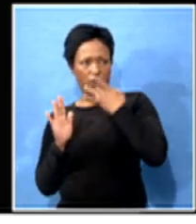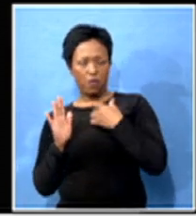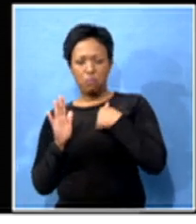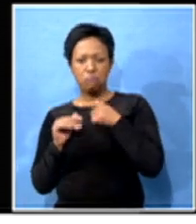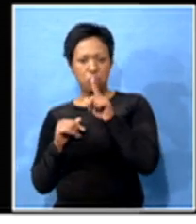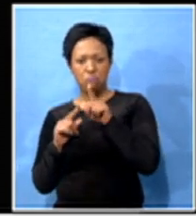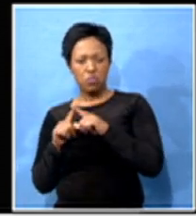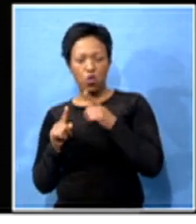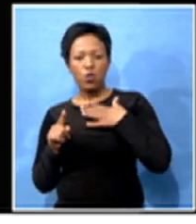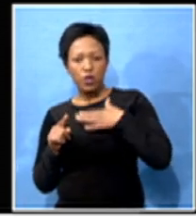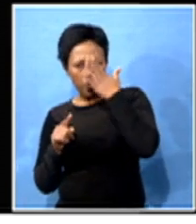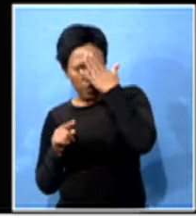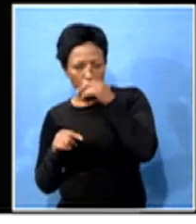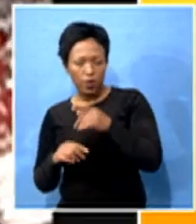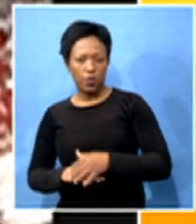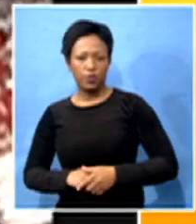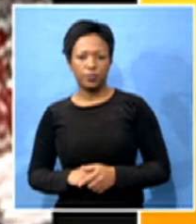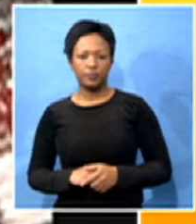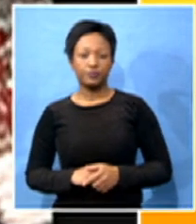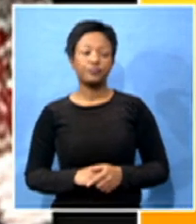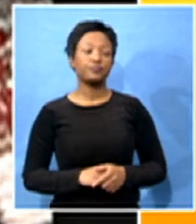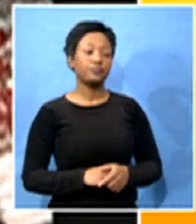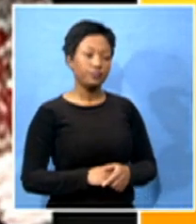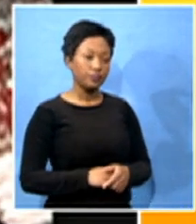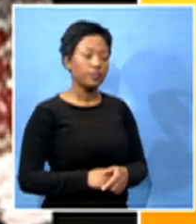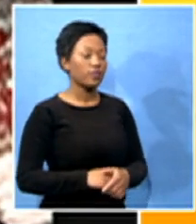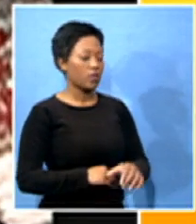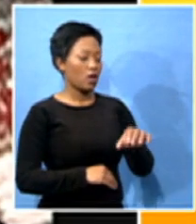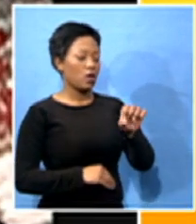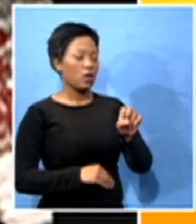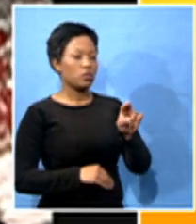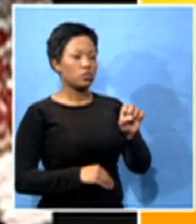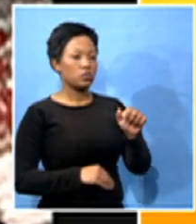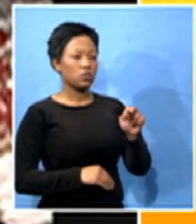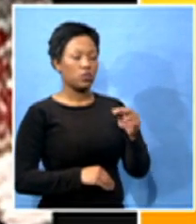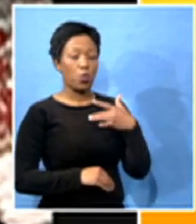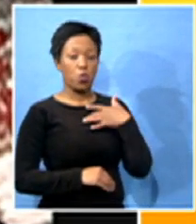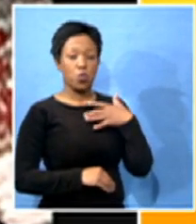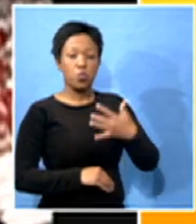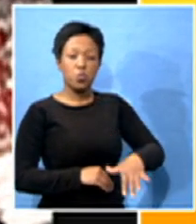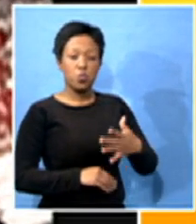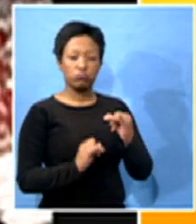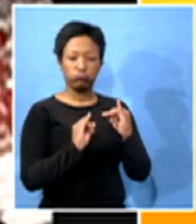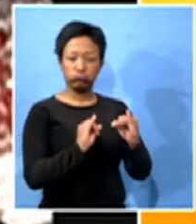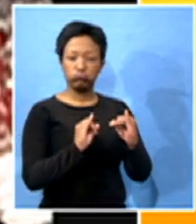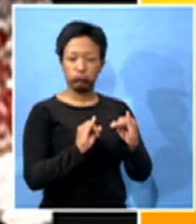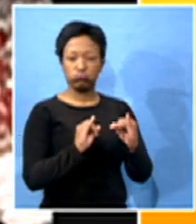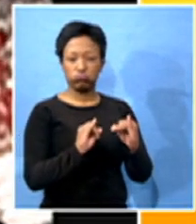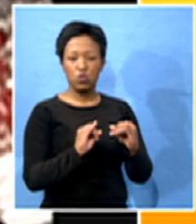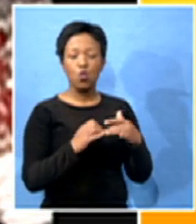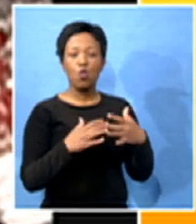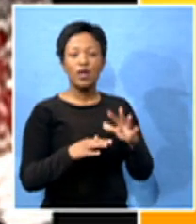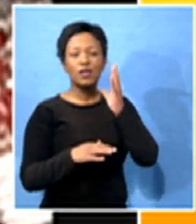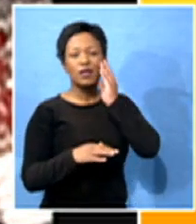to know. Yeah, Susan, I mean, this is what you're telling us is absolutely devastating. I mean, Hassan, this is lived experience